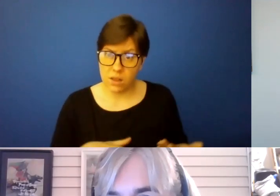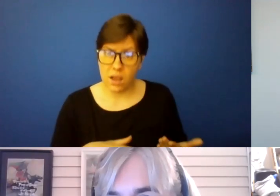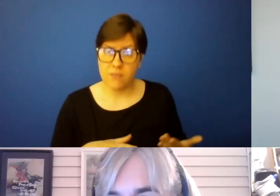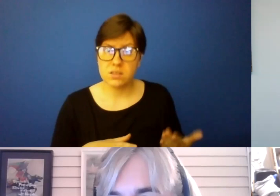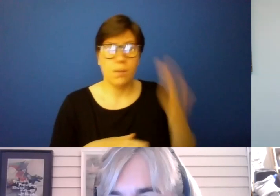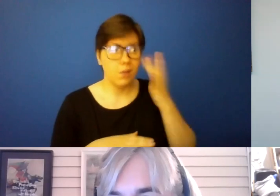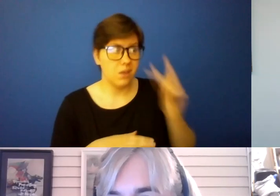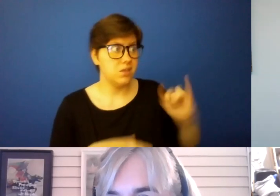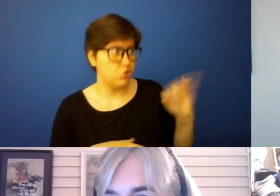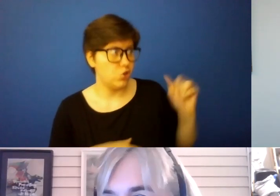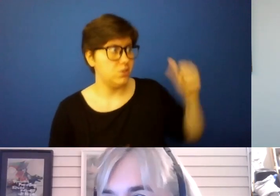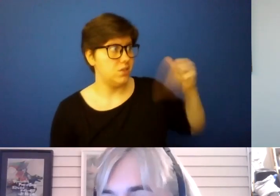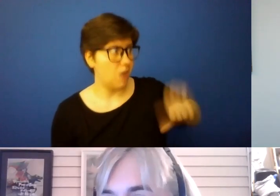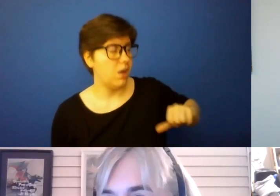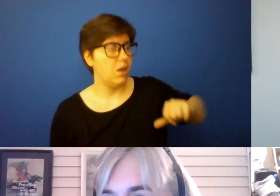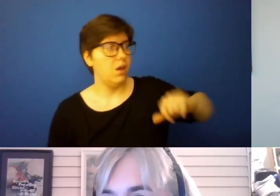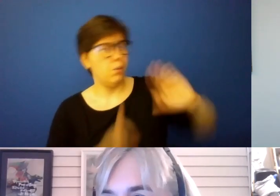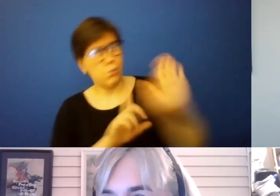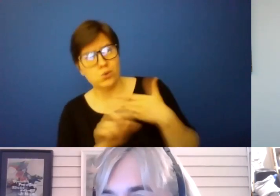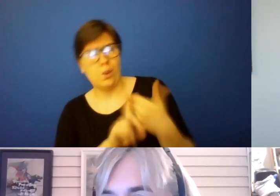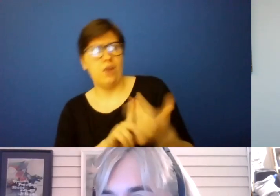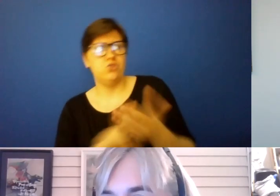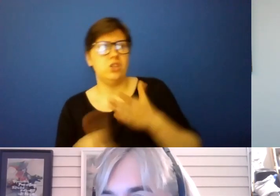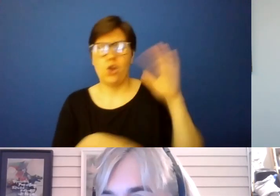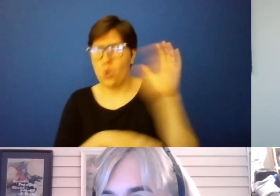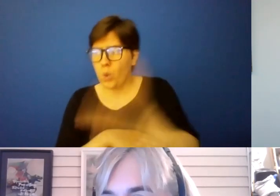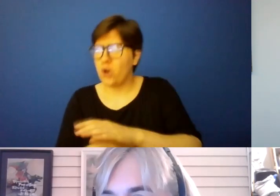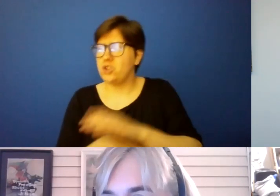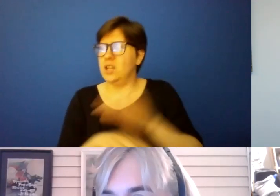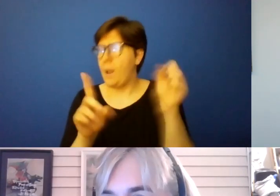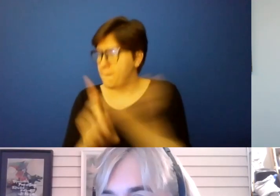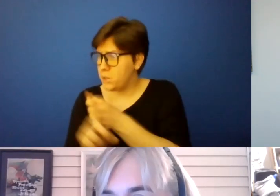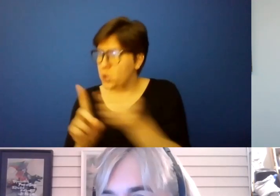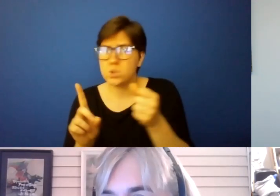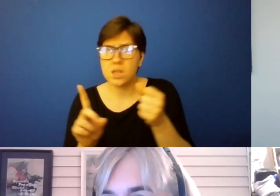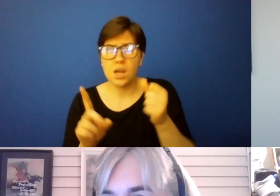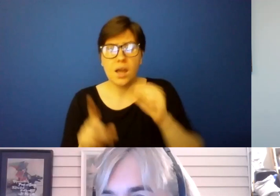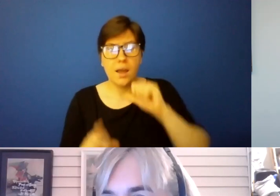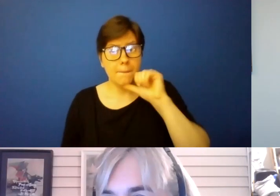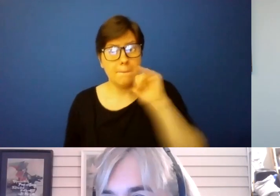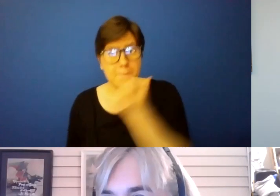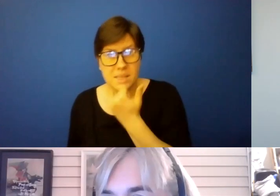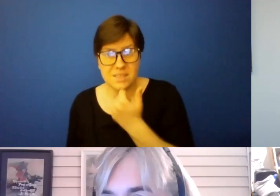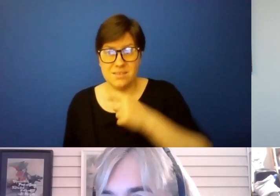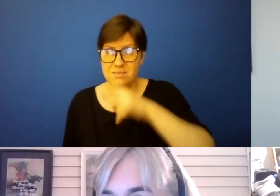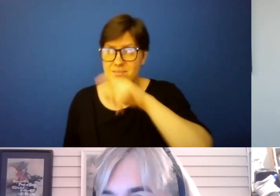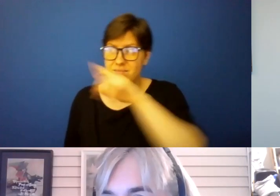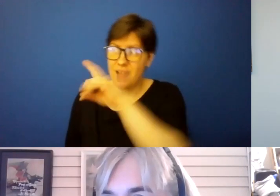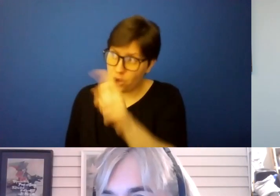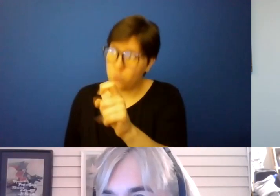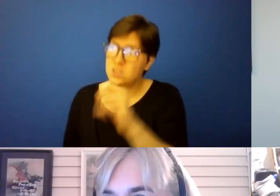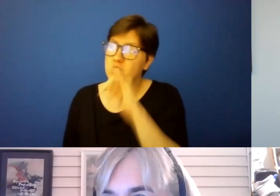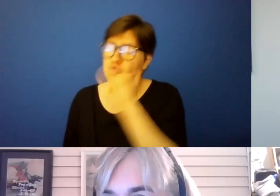denials, persuasion and coercion and all forms of abuse, misdiagnosis and wrong prognosis,